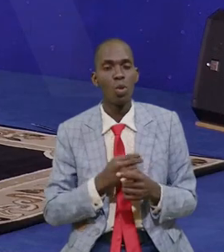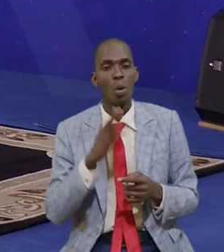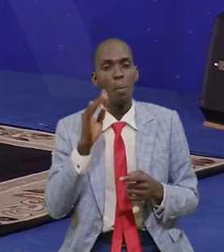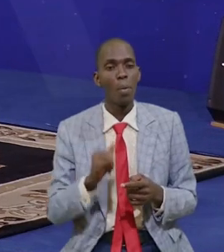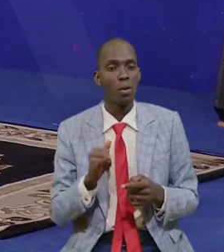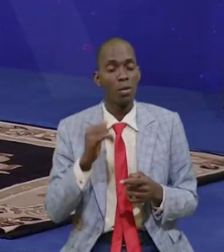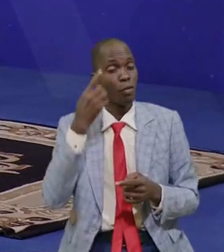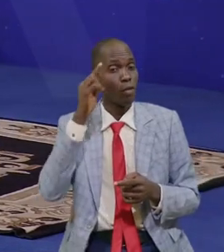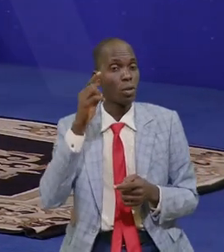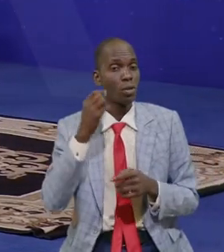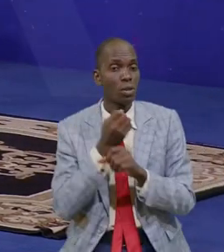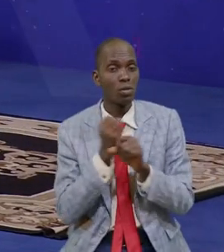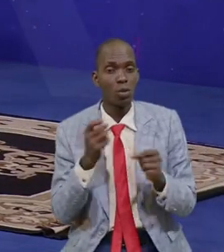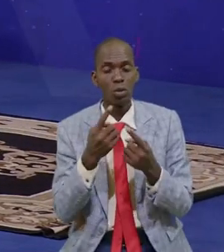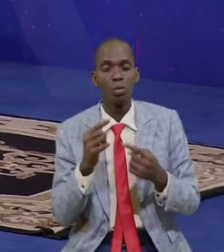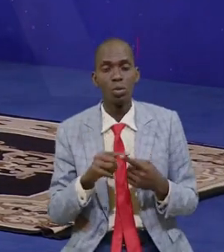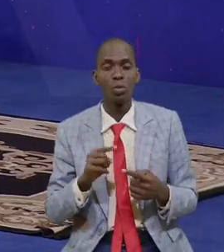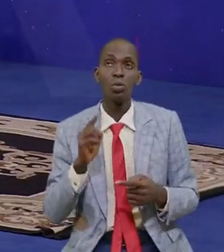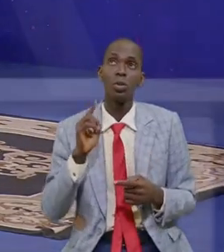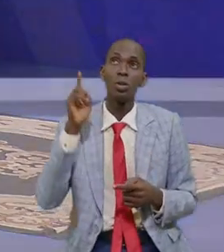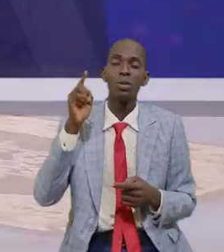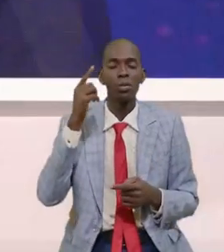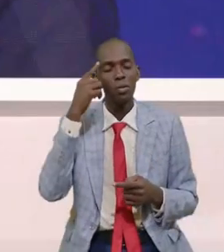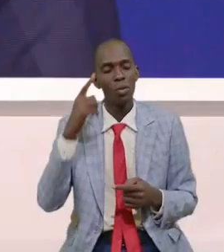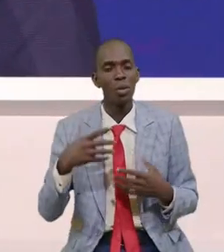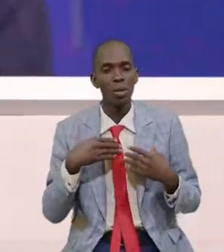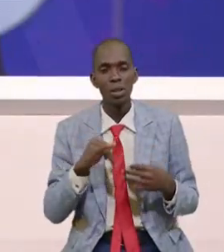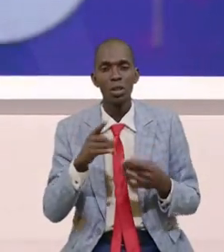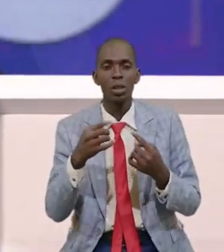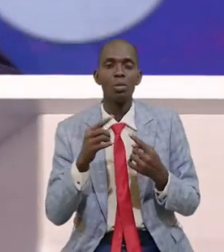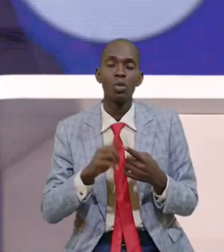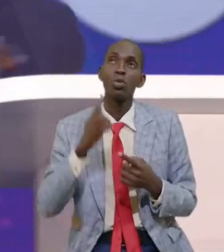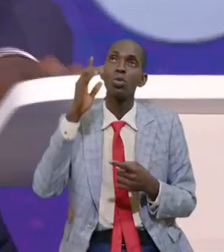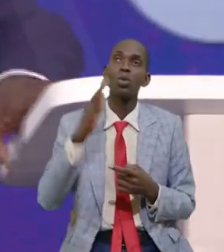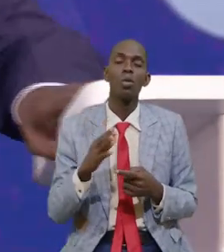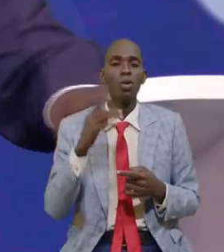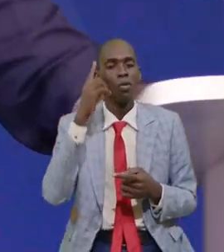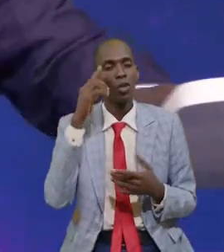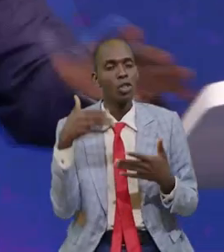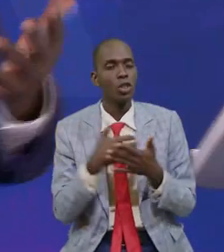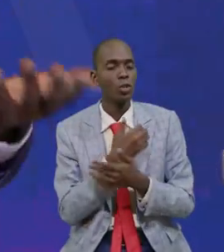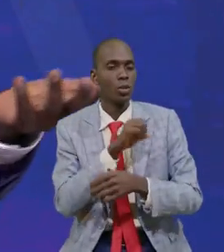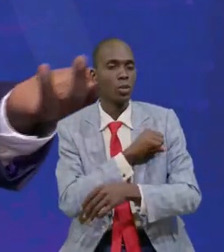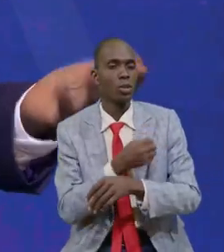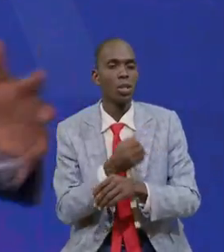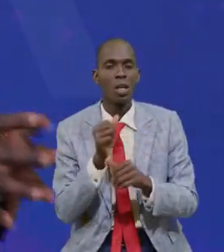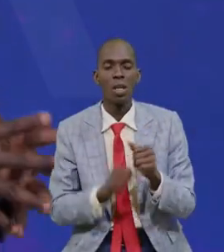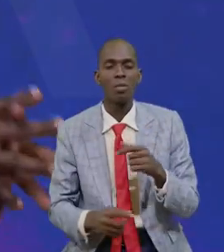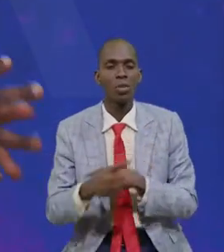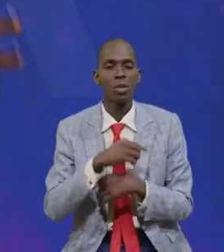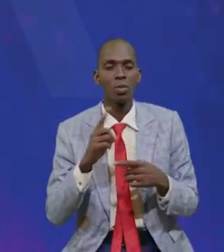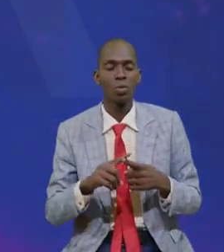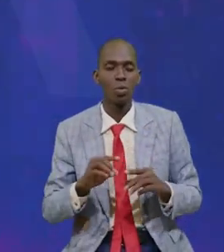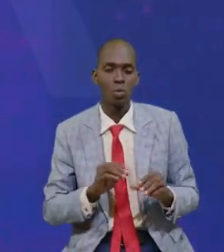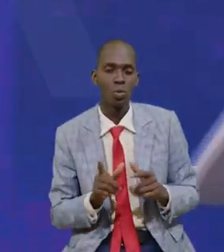to God for healing, he must believe. He cometh to God for new strength every day to run the race, he must